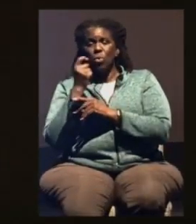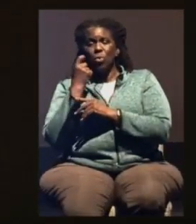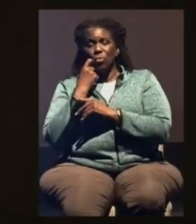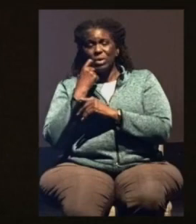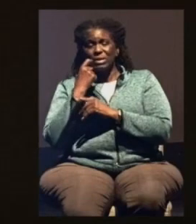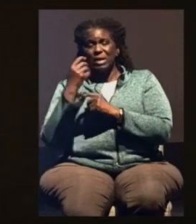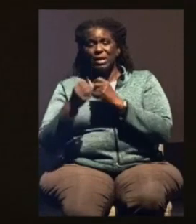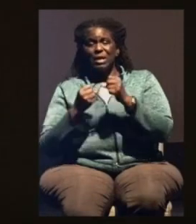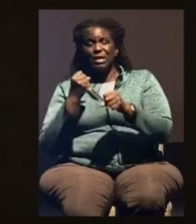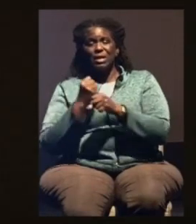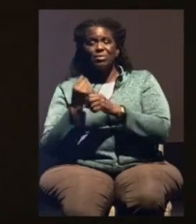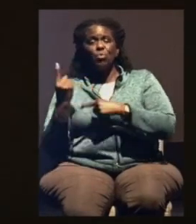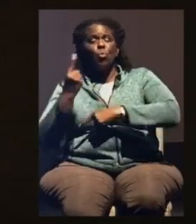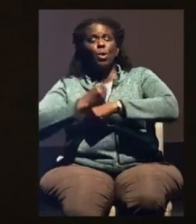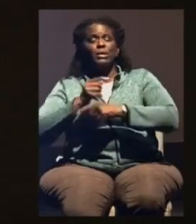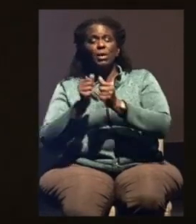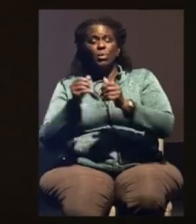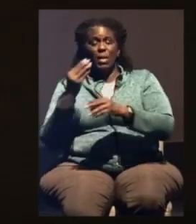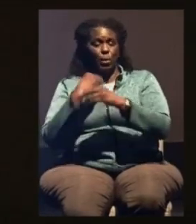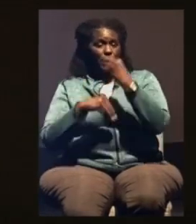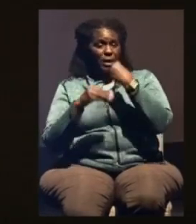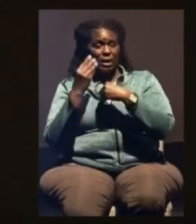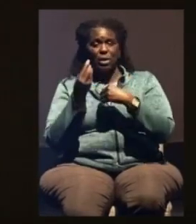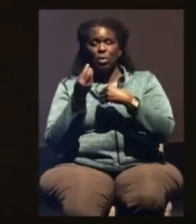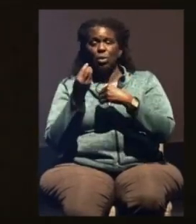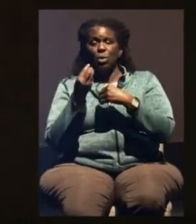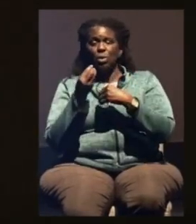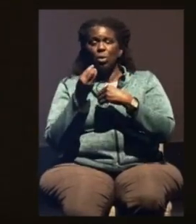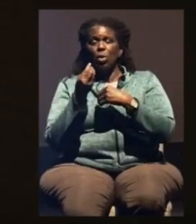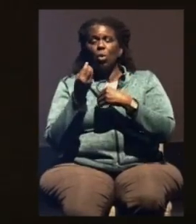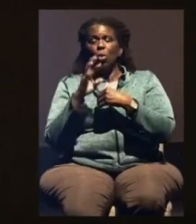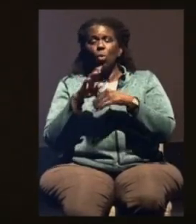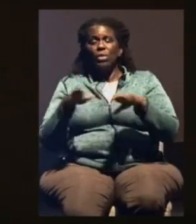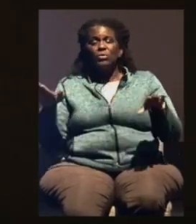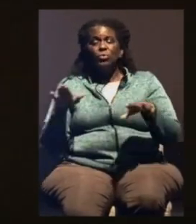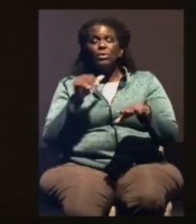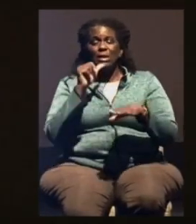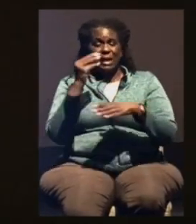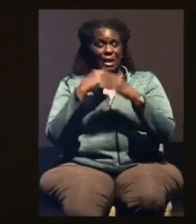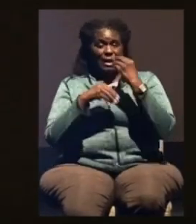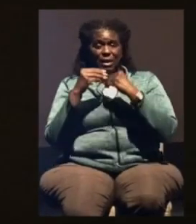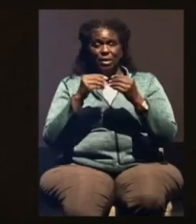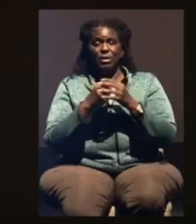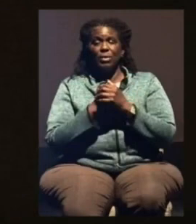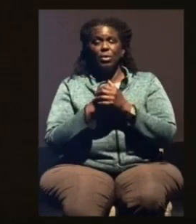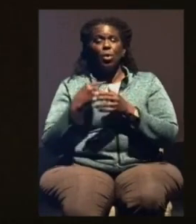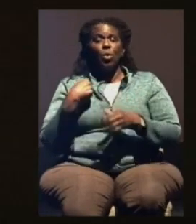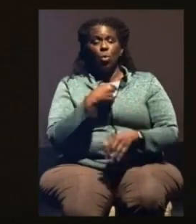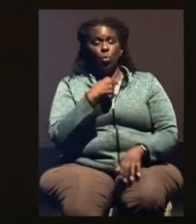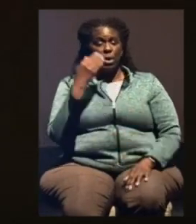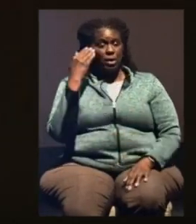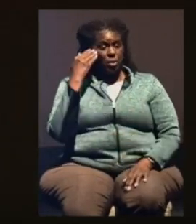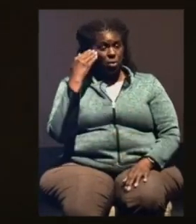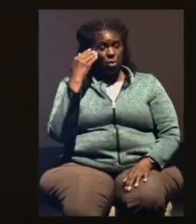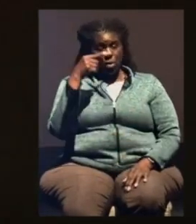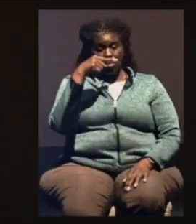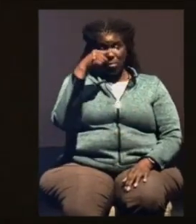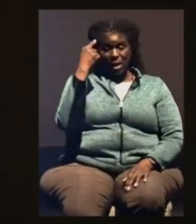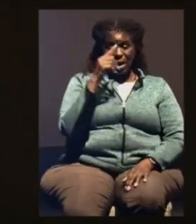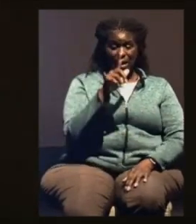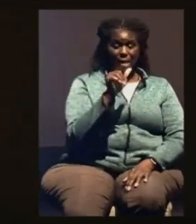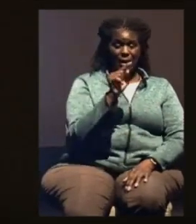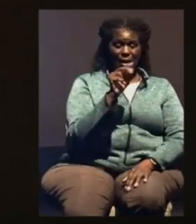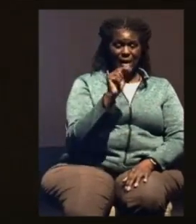year have gone a whole day without eating food or more, or their children have. We know that Black, Latinx,